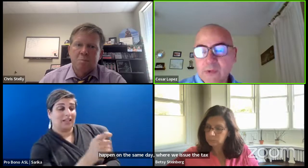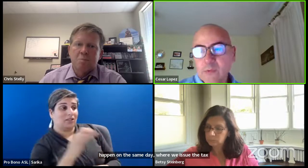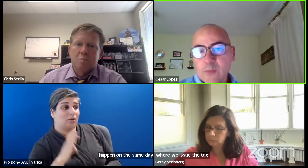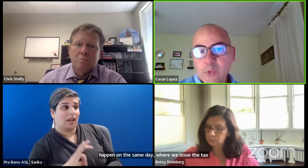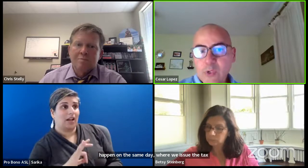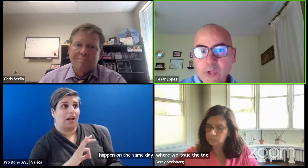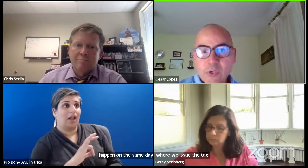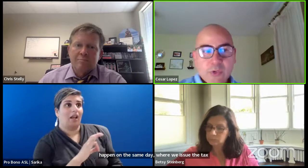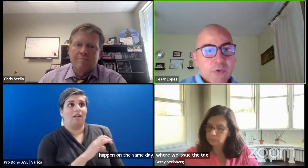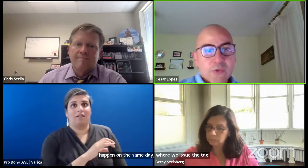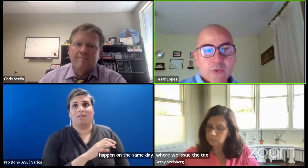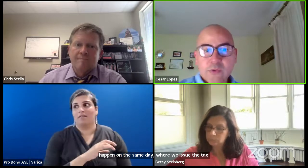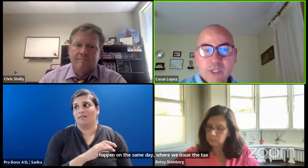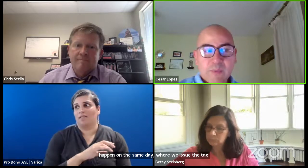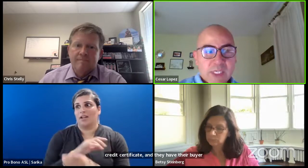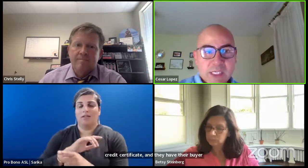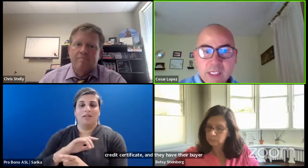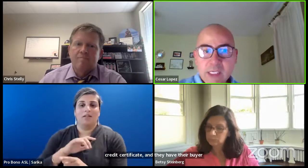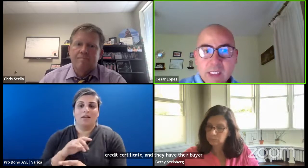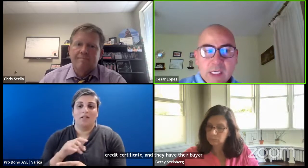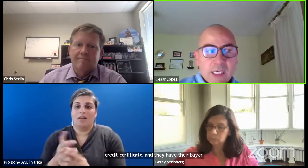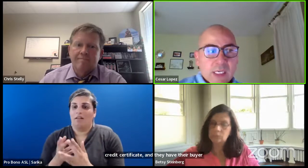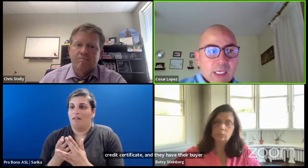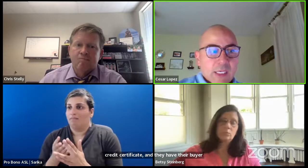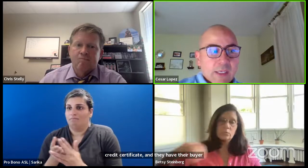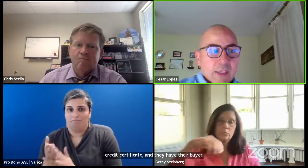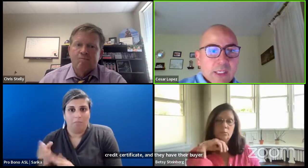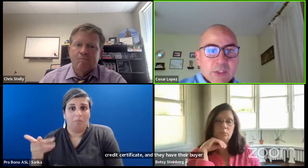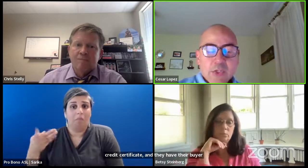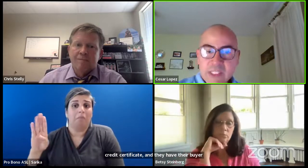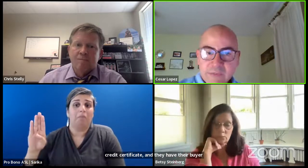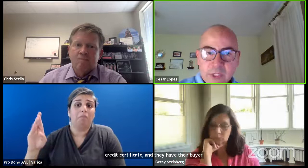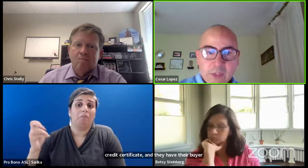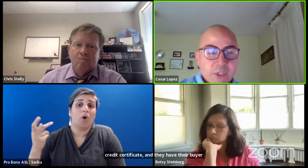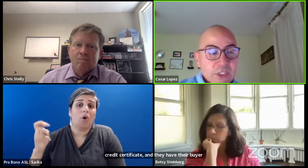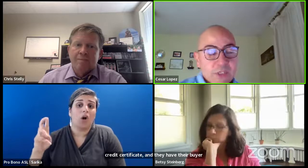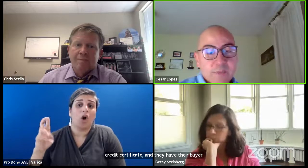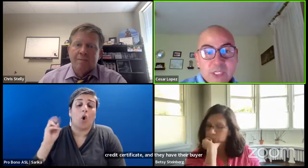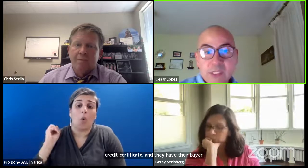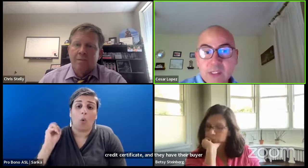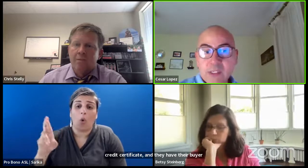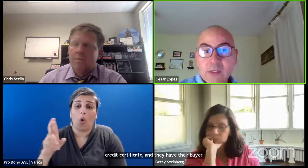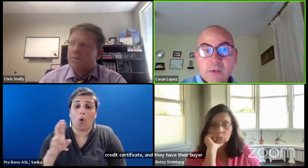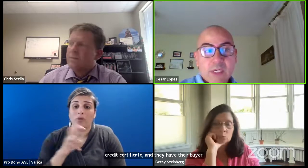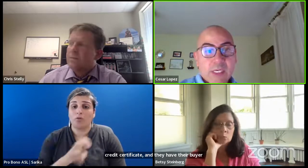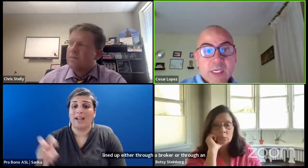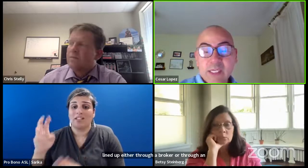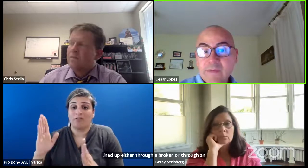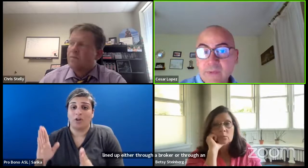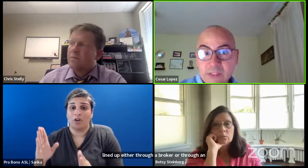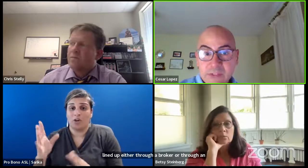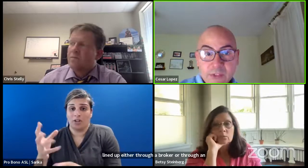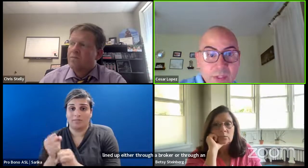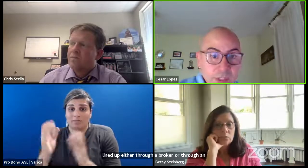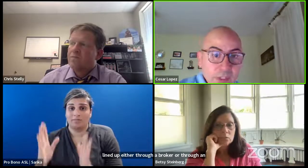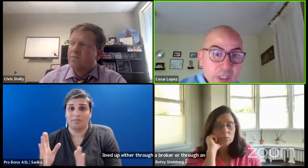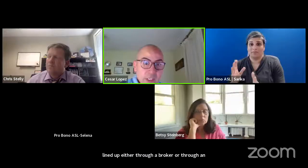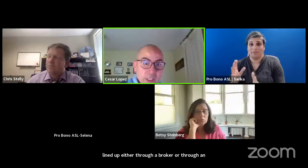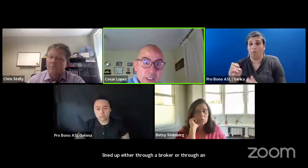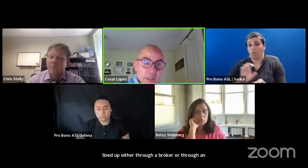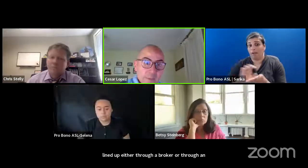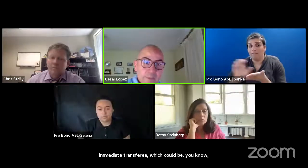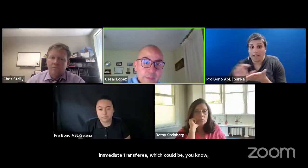lined up either through a broker or through an immediate, uh, uh, transfer you, which could be, you know, uh, an investor,